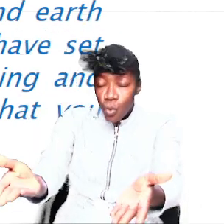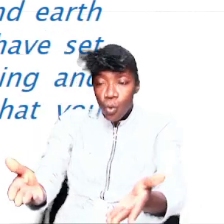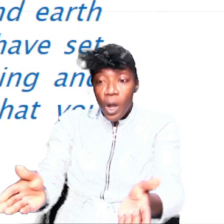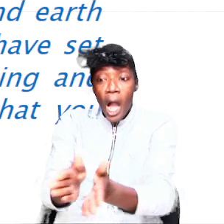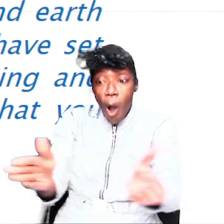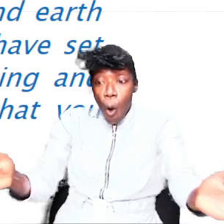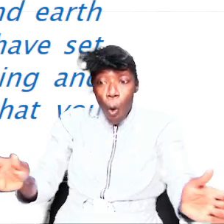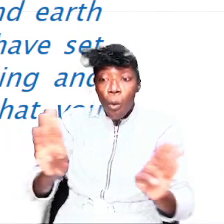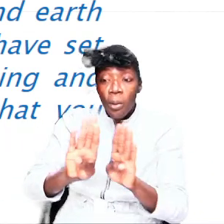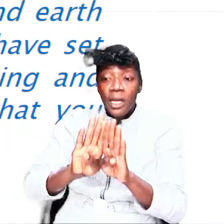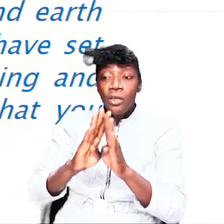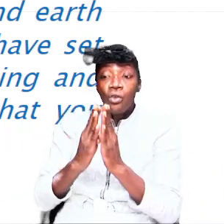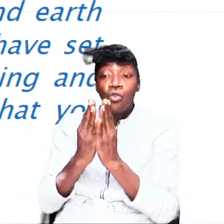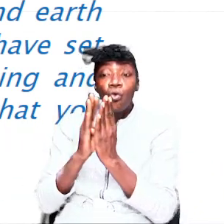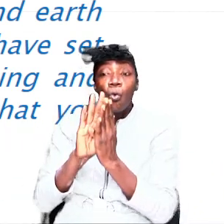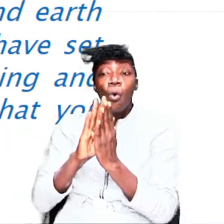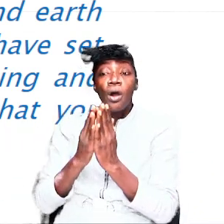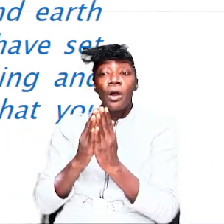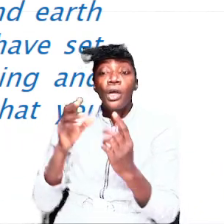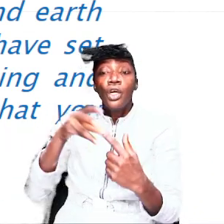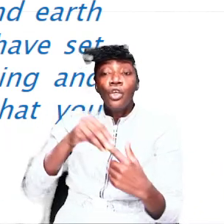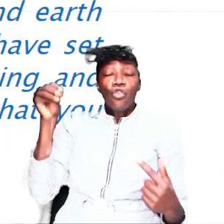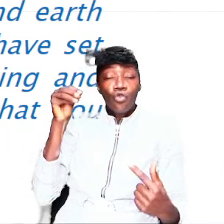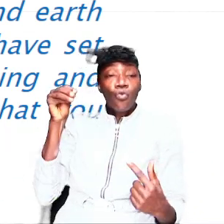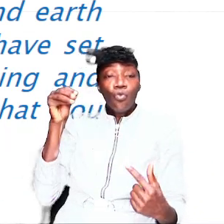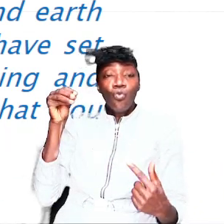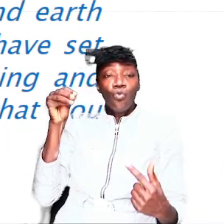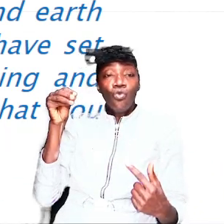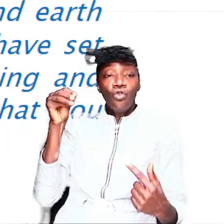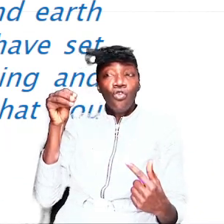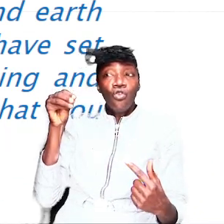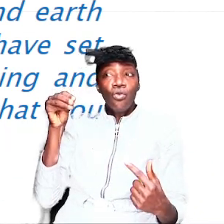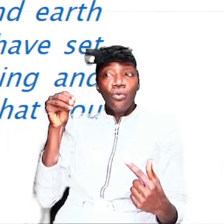door and, you know, you choose some things. But look here.